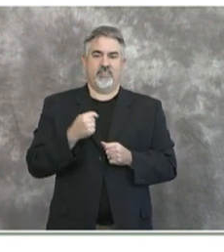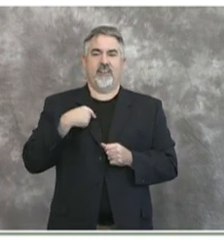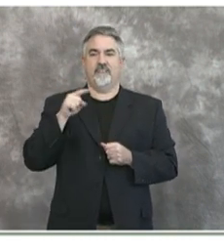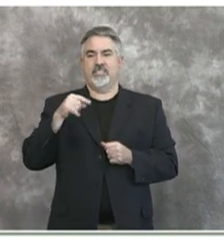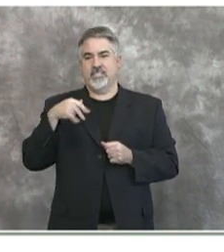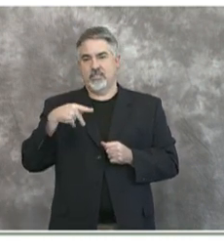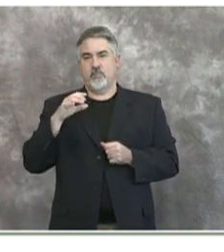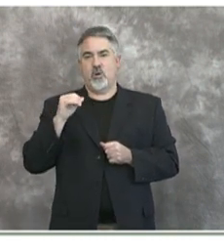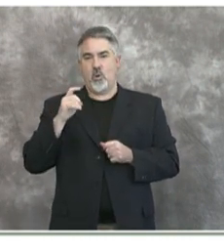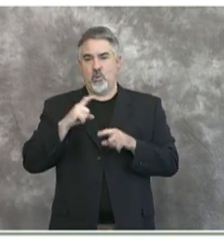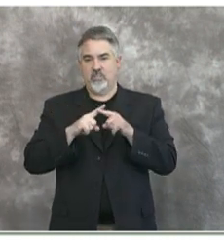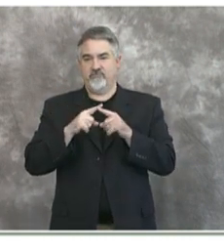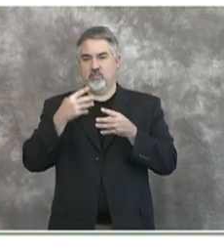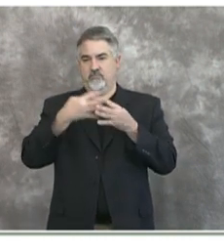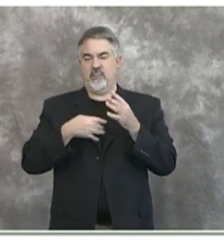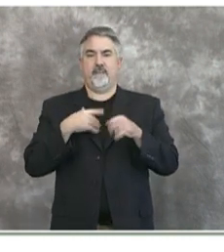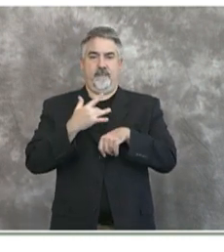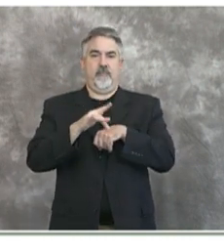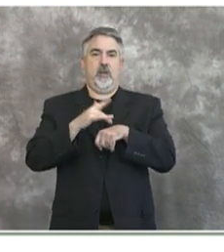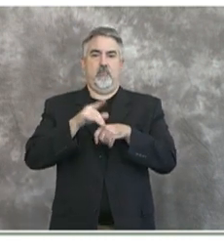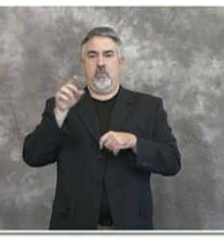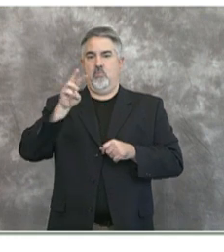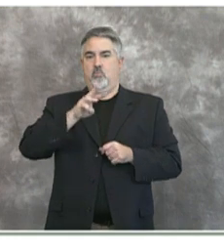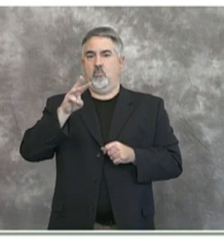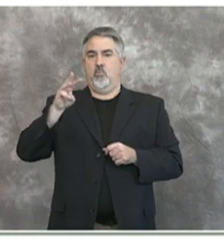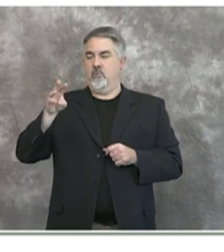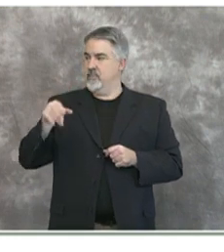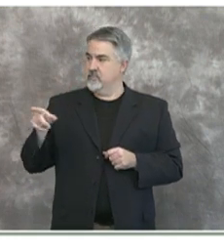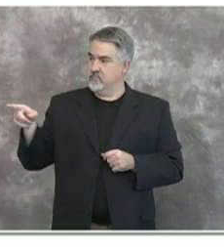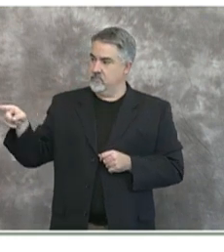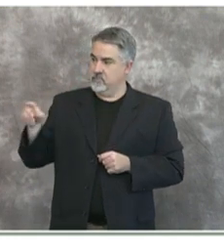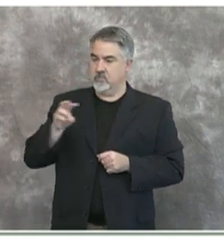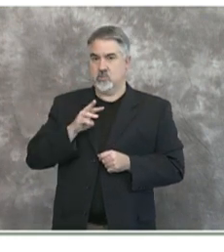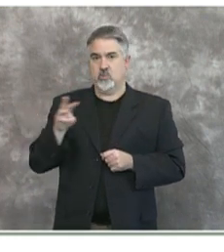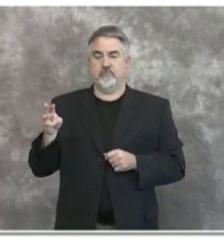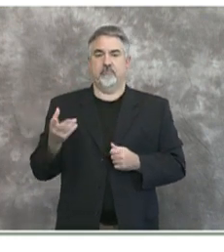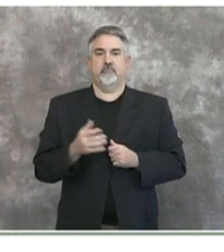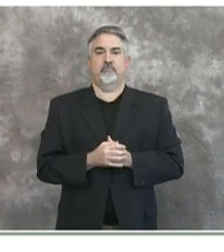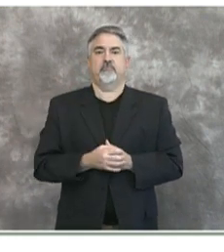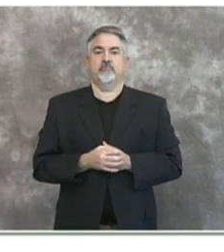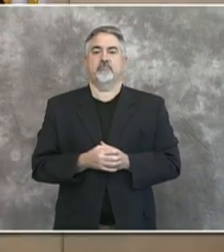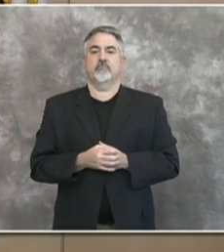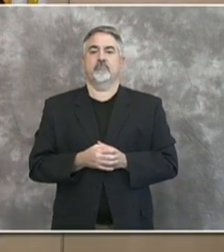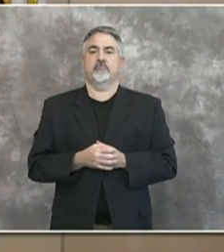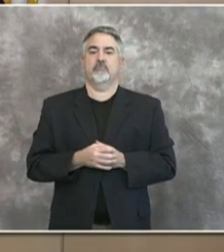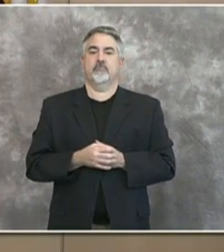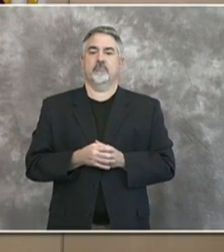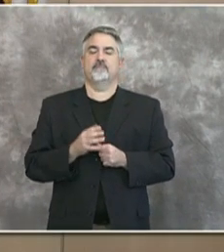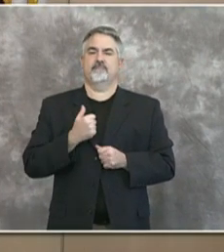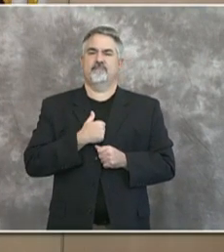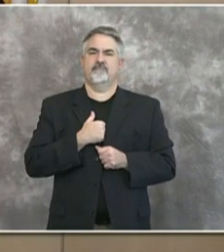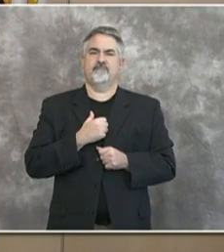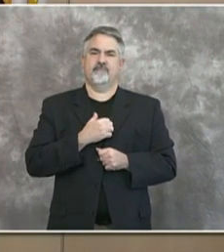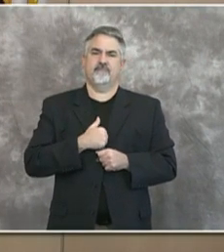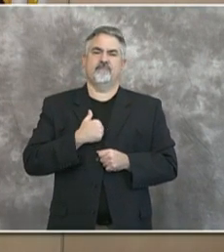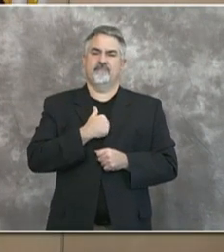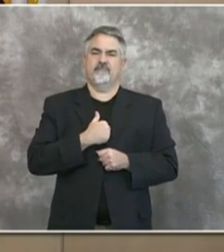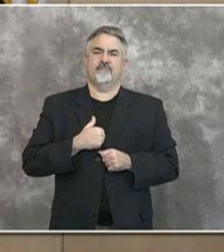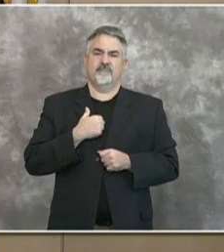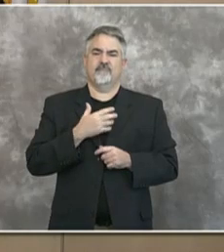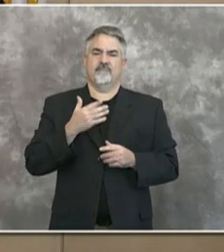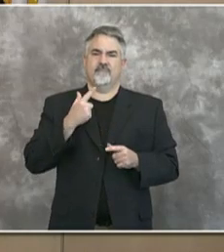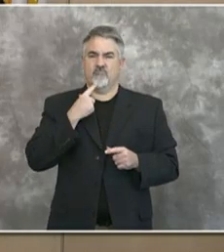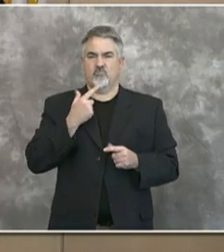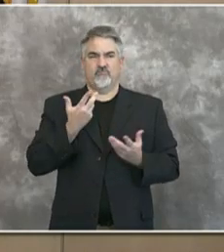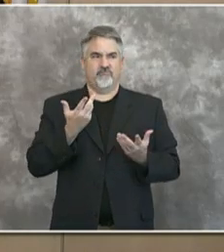information is available on our website. Our sincerest sympathies and condolences once again goes out to those